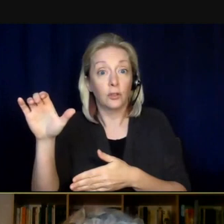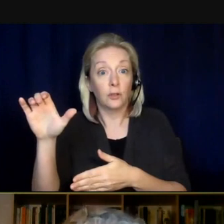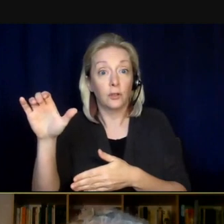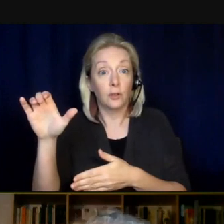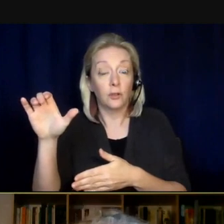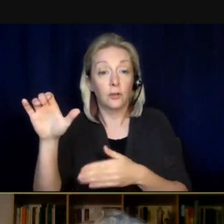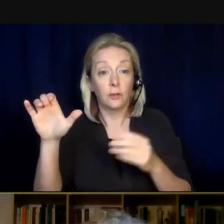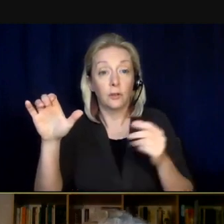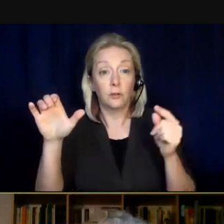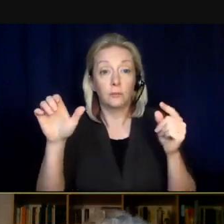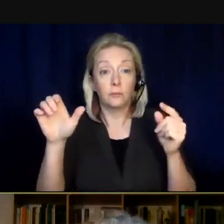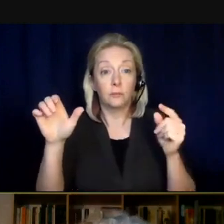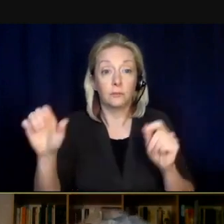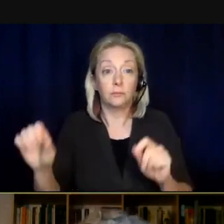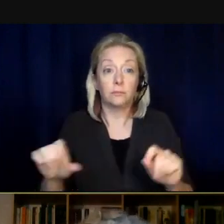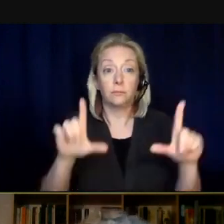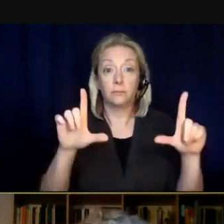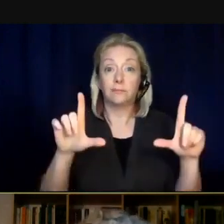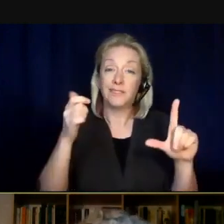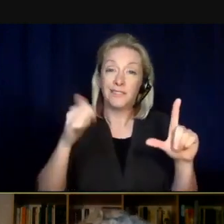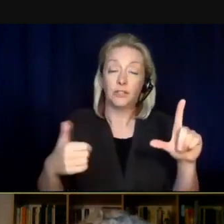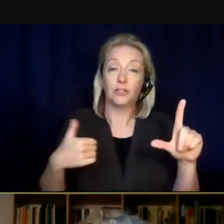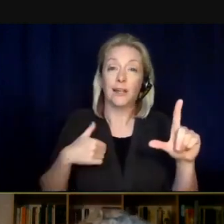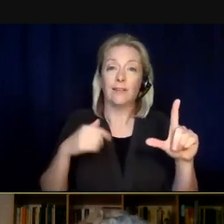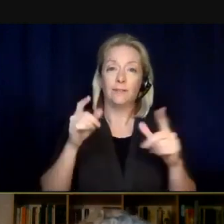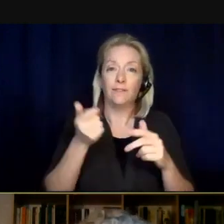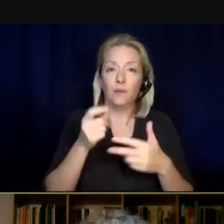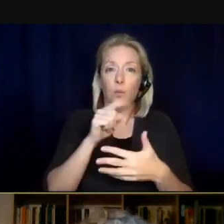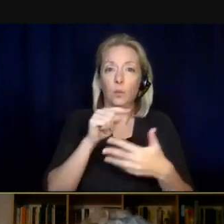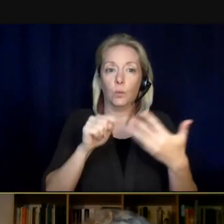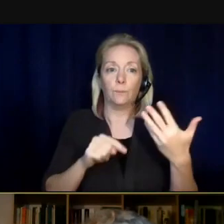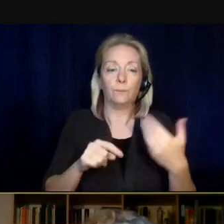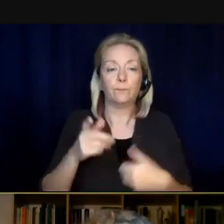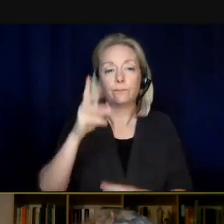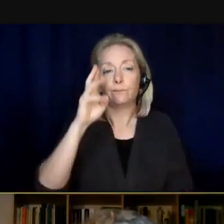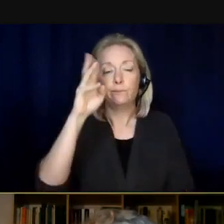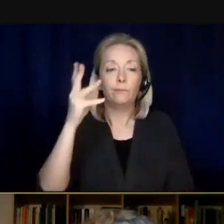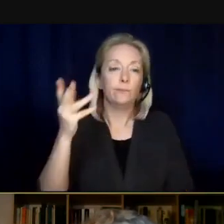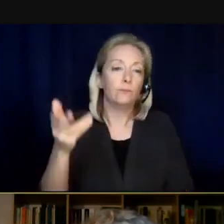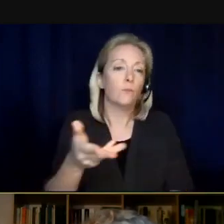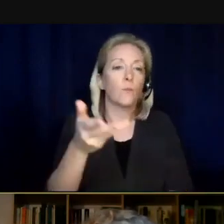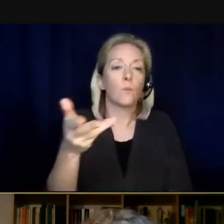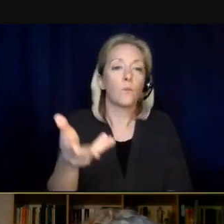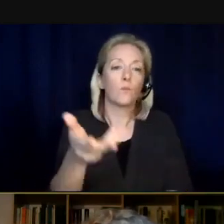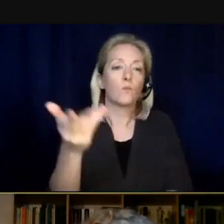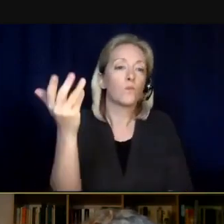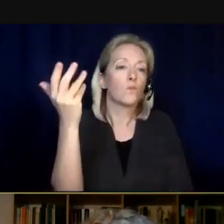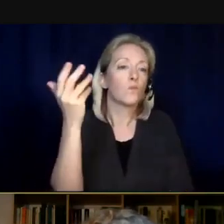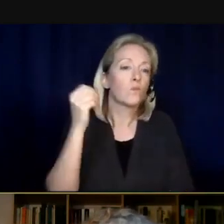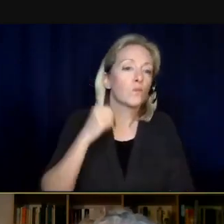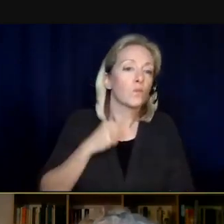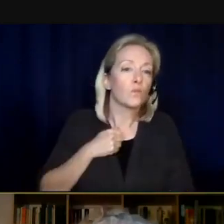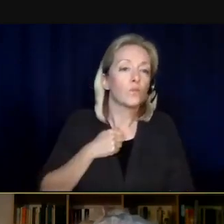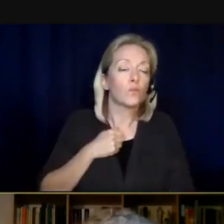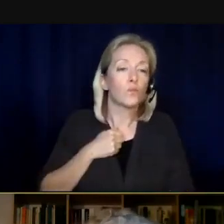still growing, has several things. So I'm just going to click randomly. Let's see. How